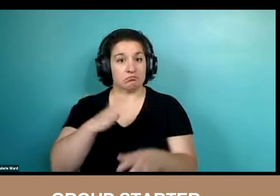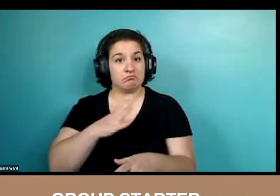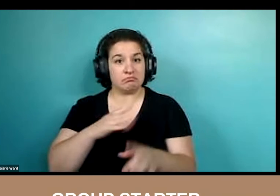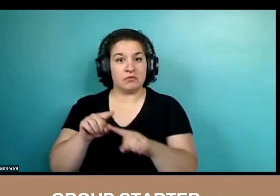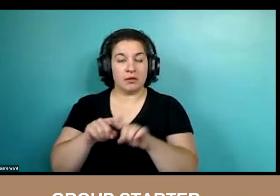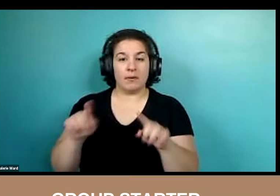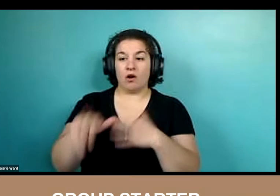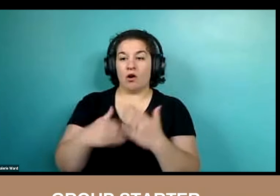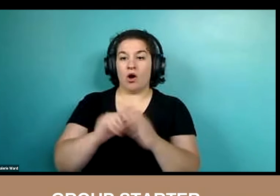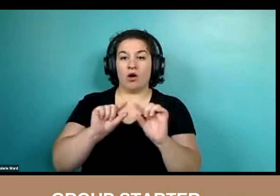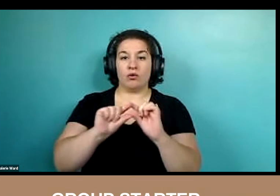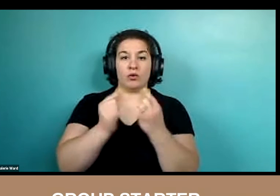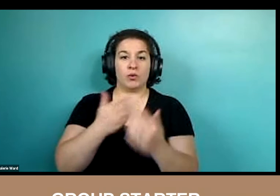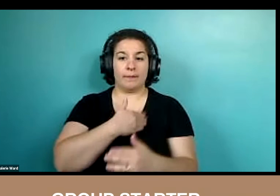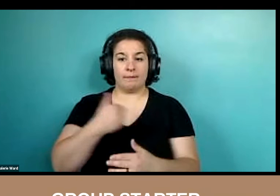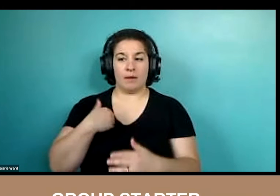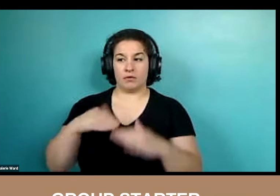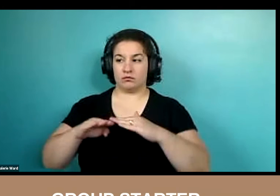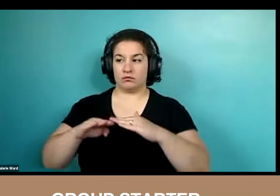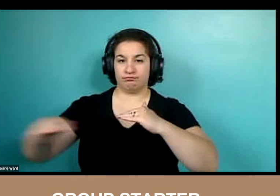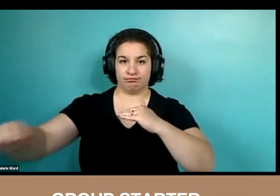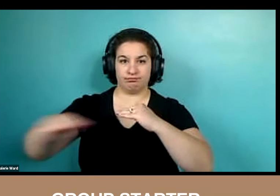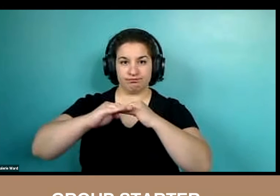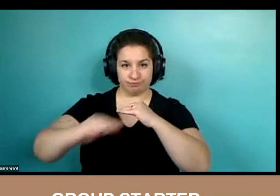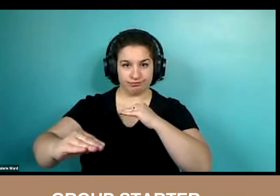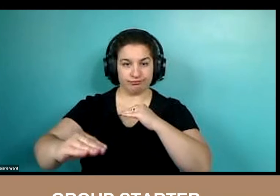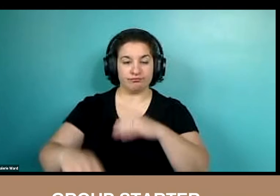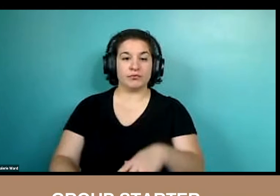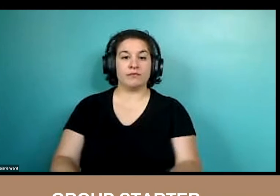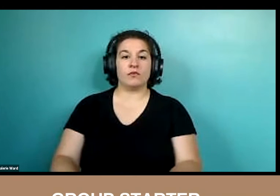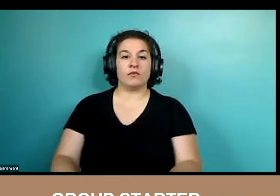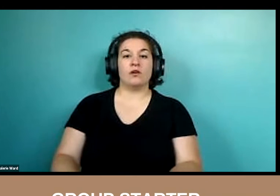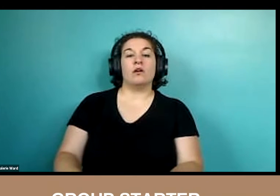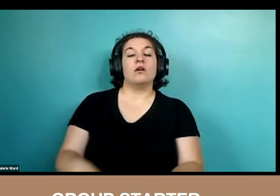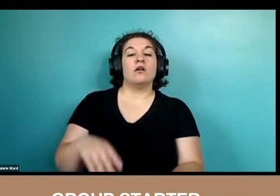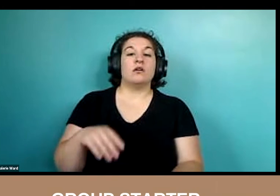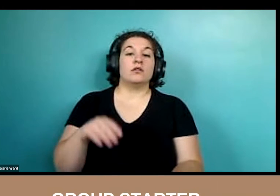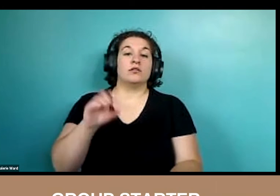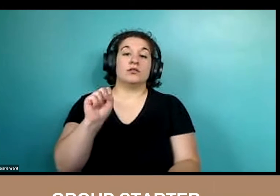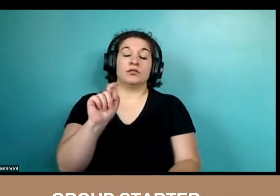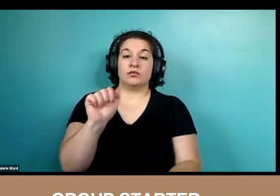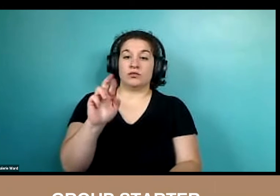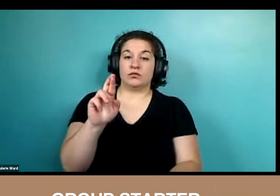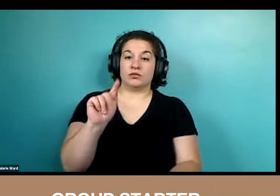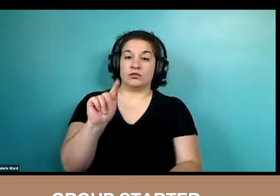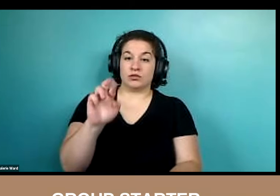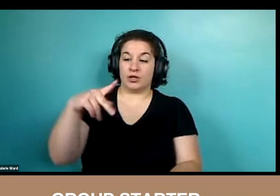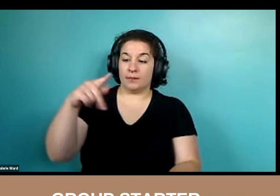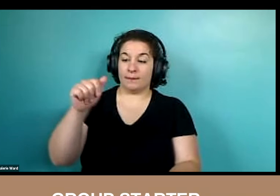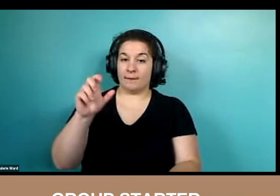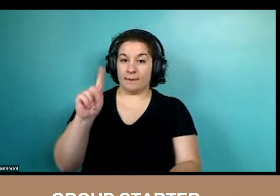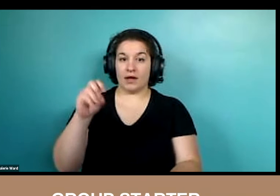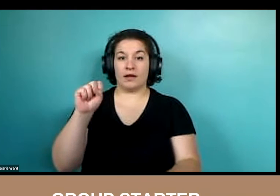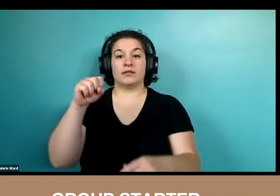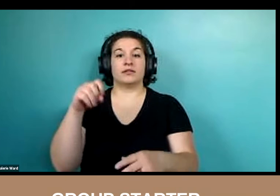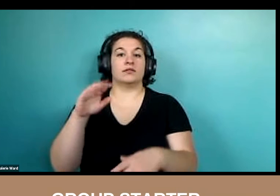field. So the starter packs, they're going to reside in UB Learns, and they're all available all semester. They include